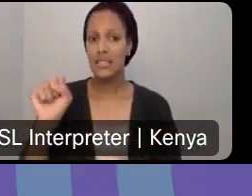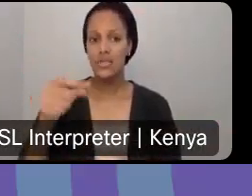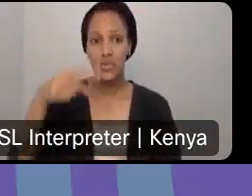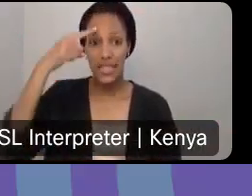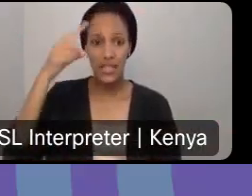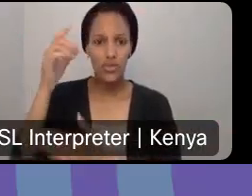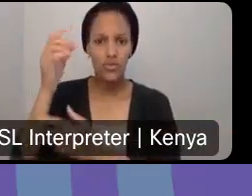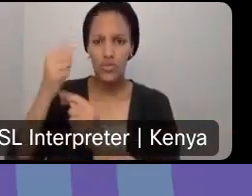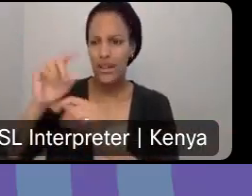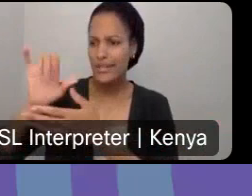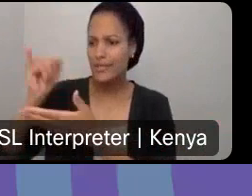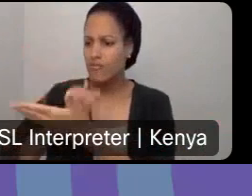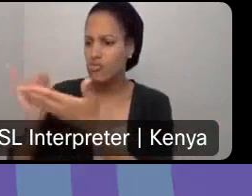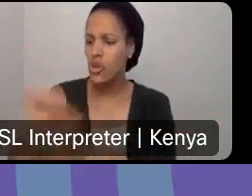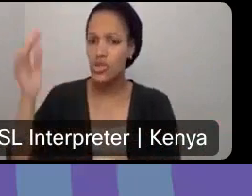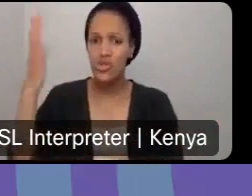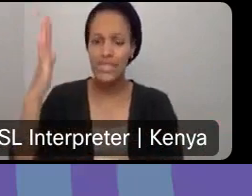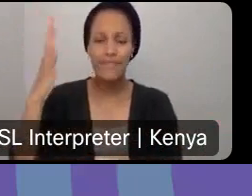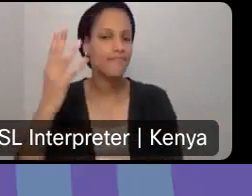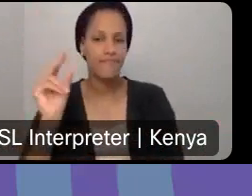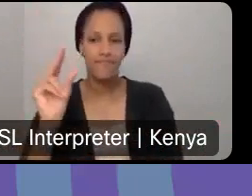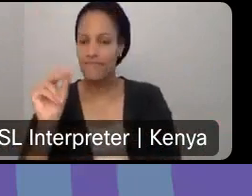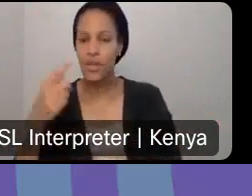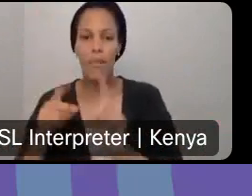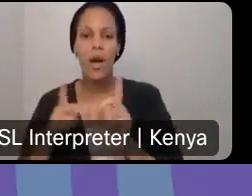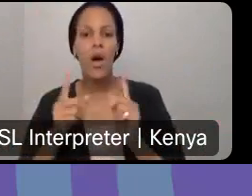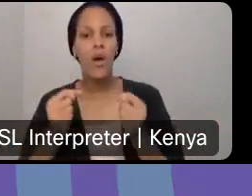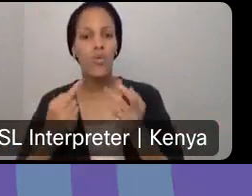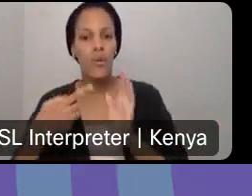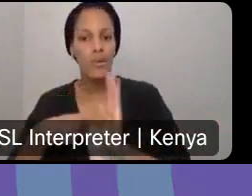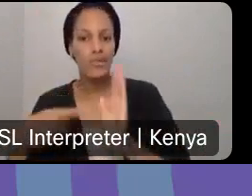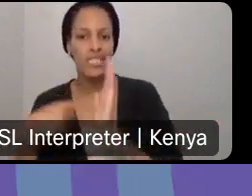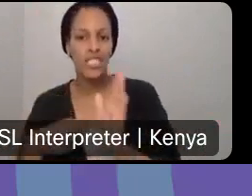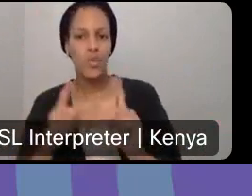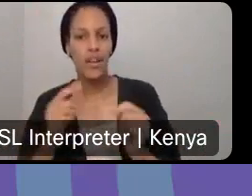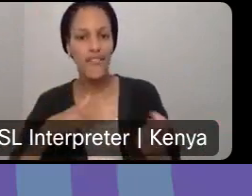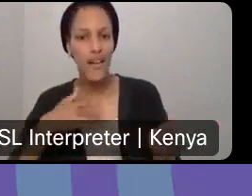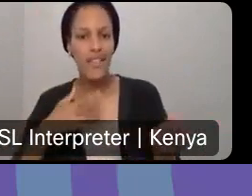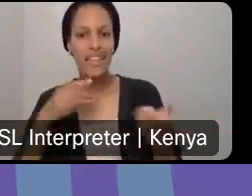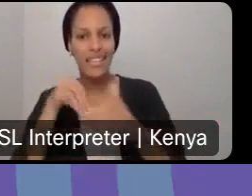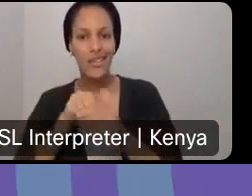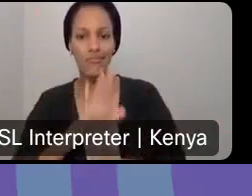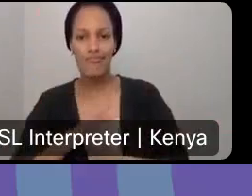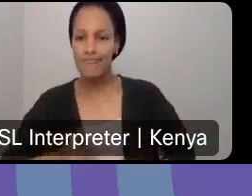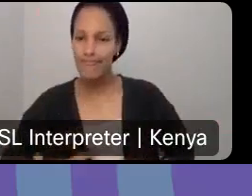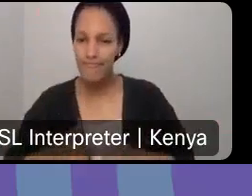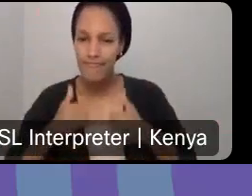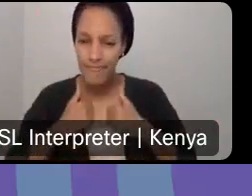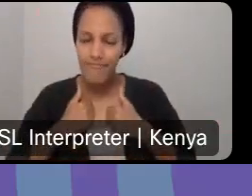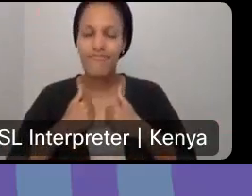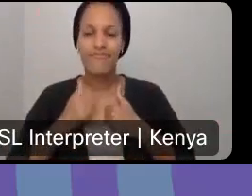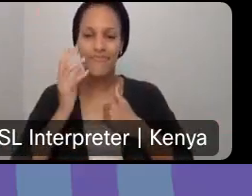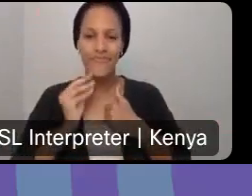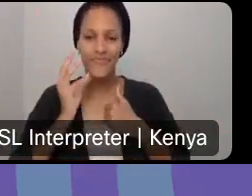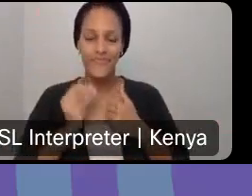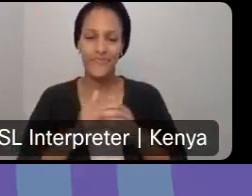but rather a representation of what it felt like in her mind. She spoke of thinking about the innocence